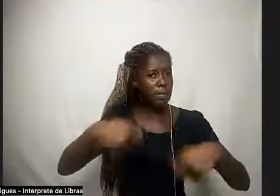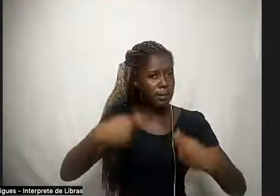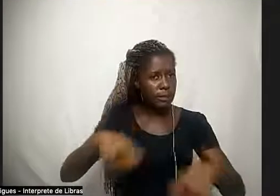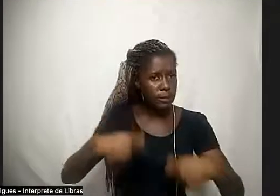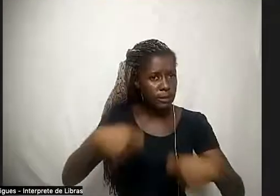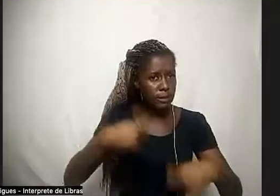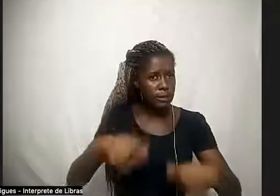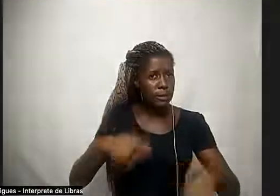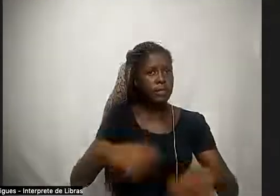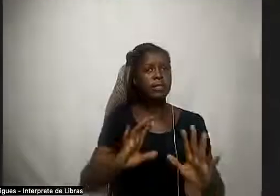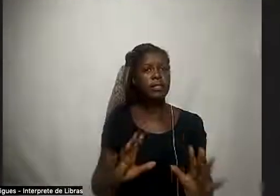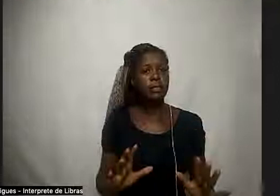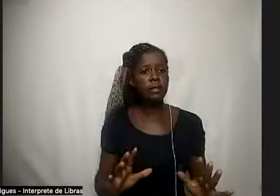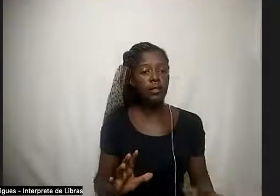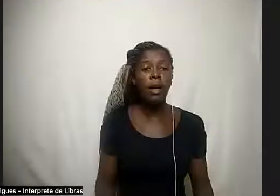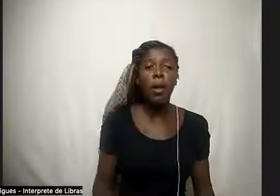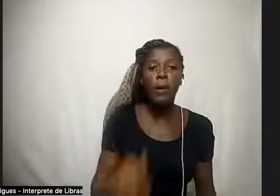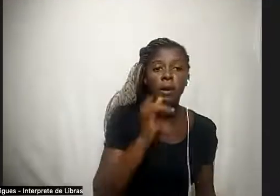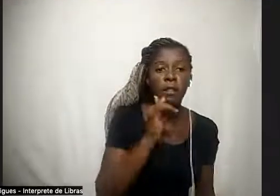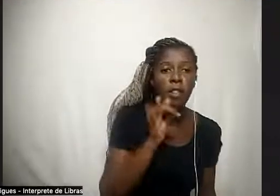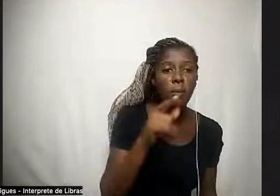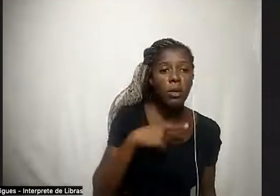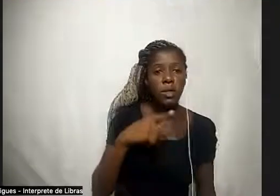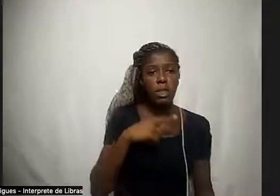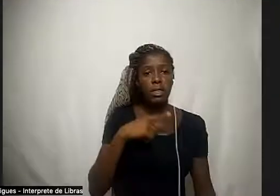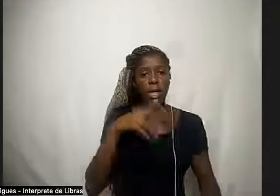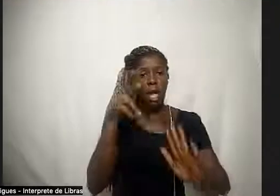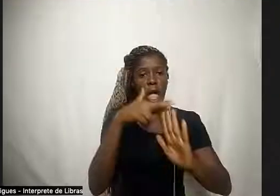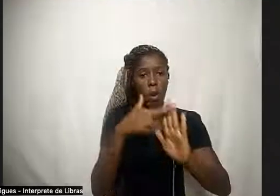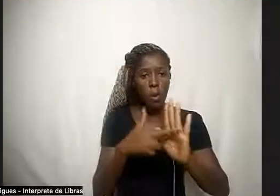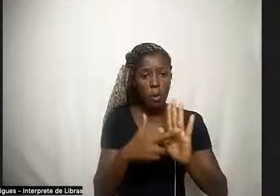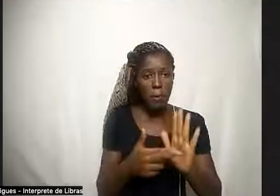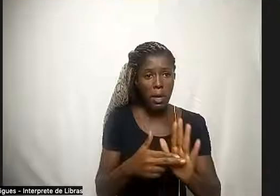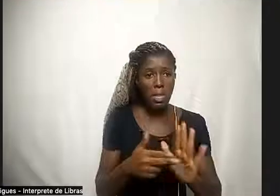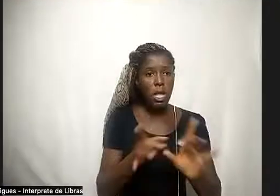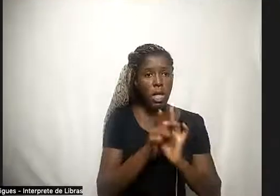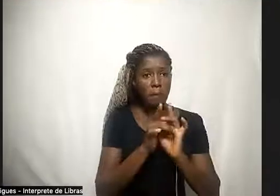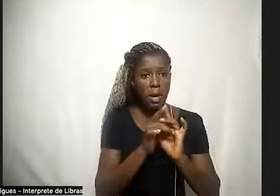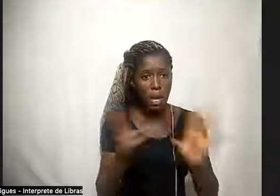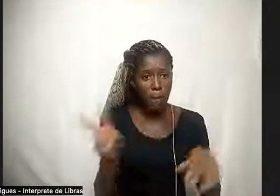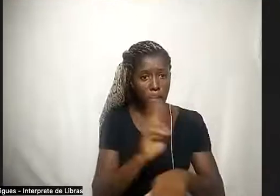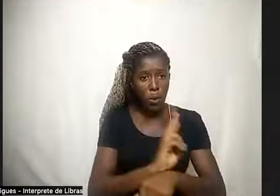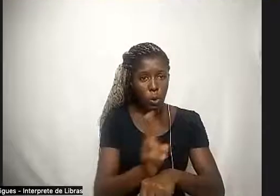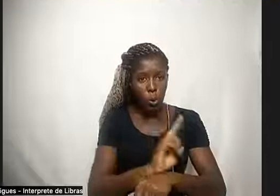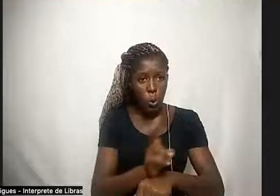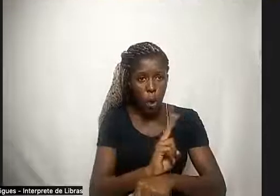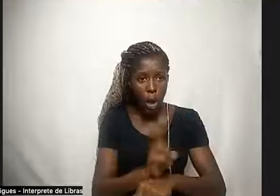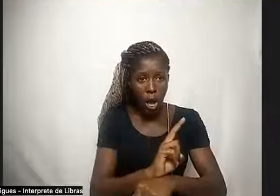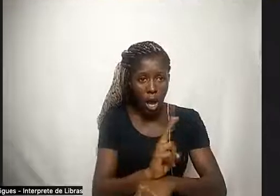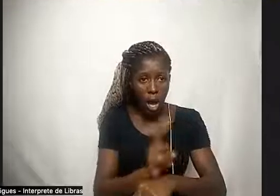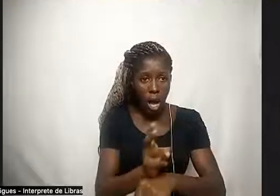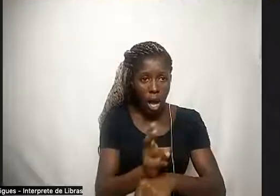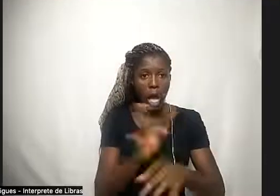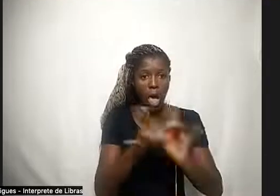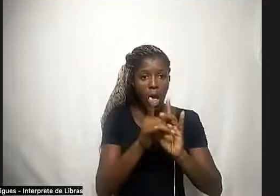like a regional organization that regulates the fishing of tuna all over the Mediterranean.